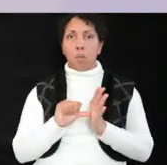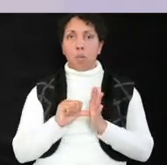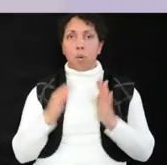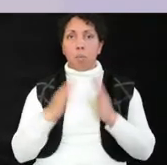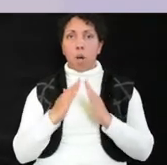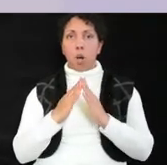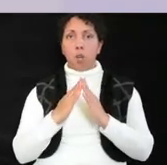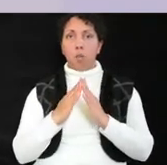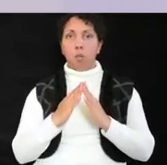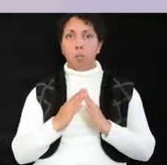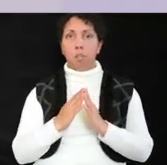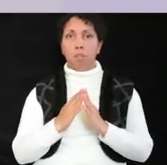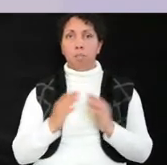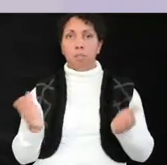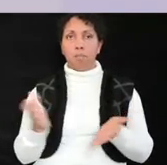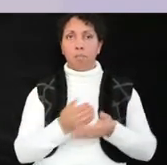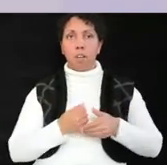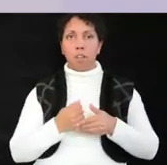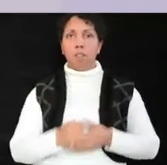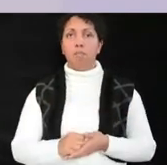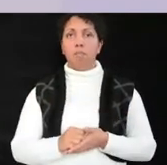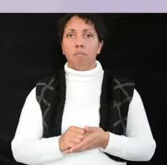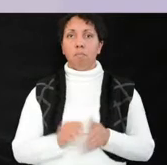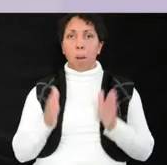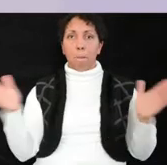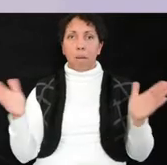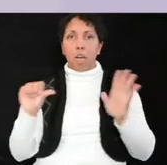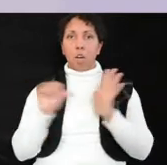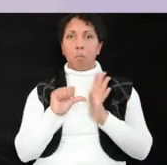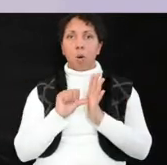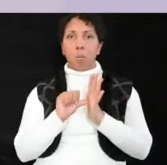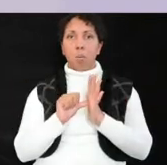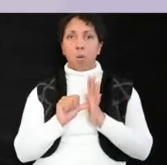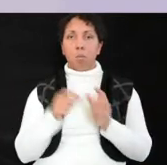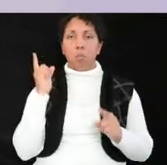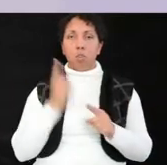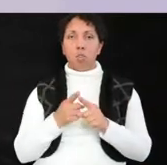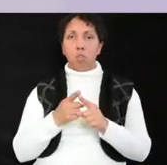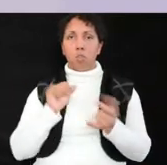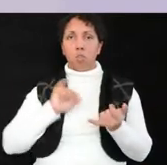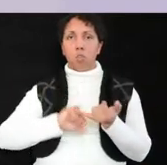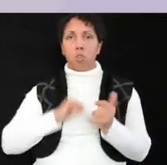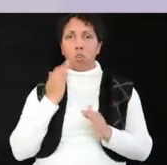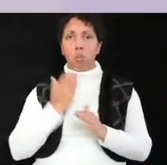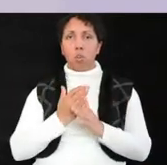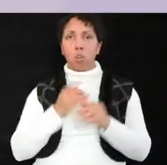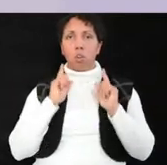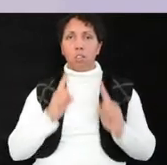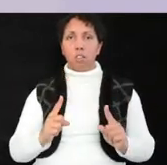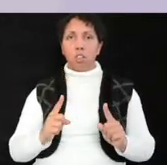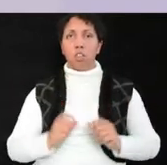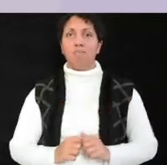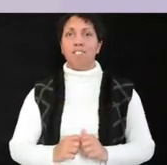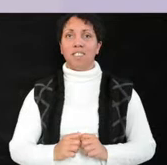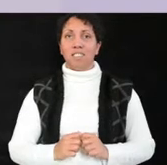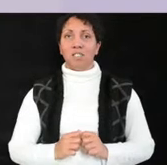it was a bigger problem, I might need to ask a teacher or social worker to help. I would always